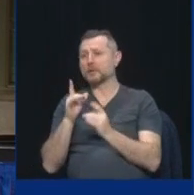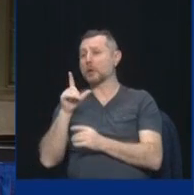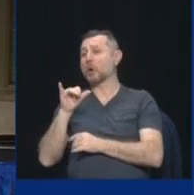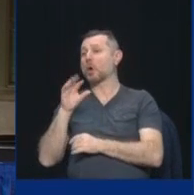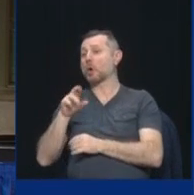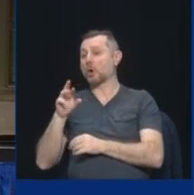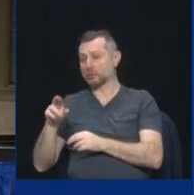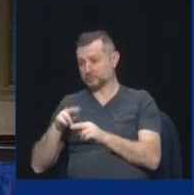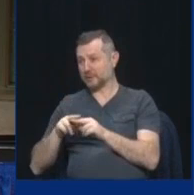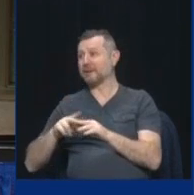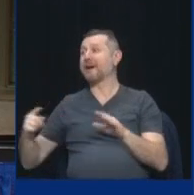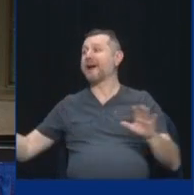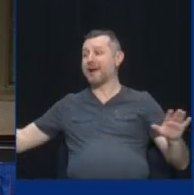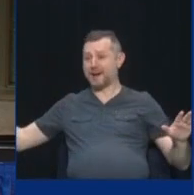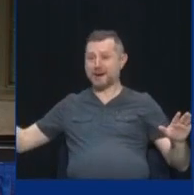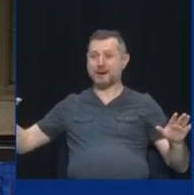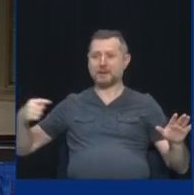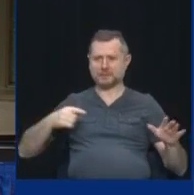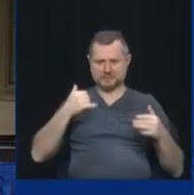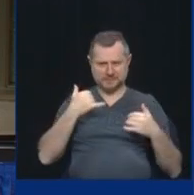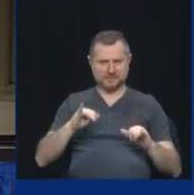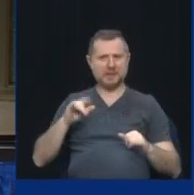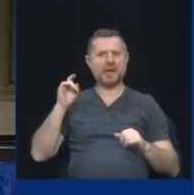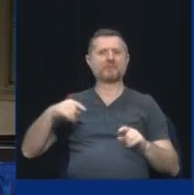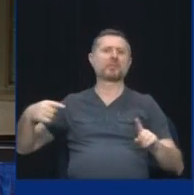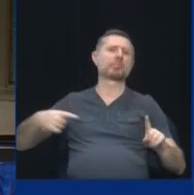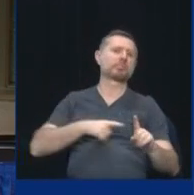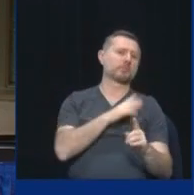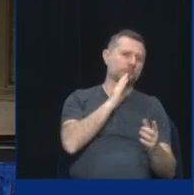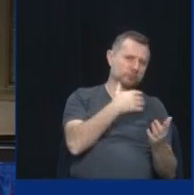continue using Penn Station and